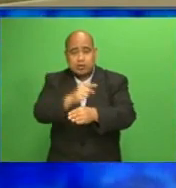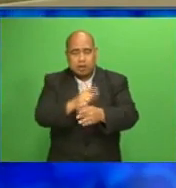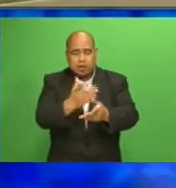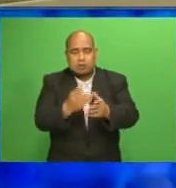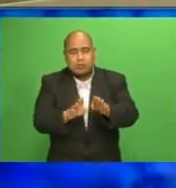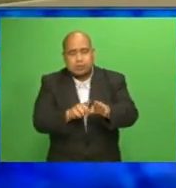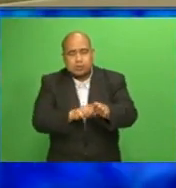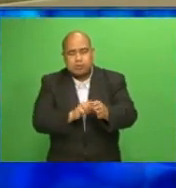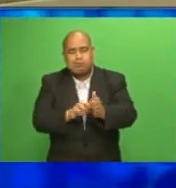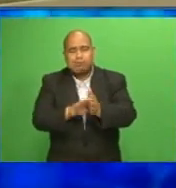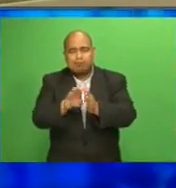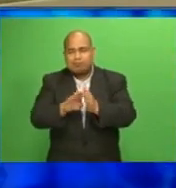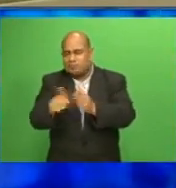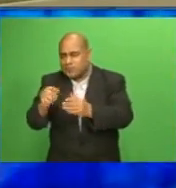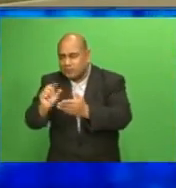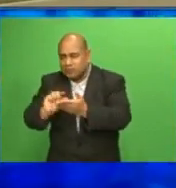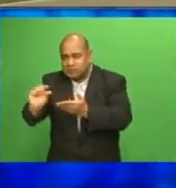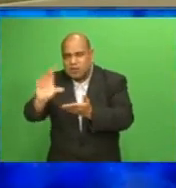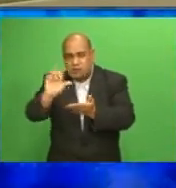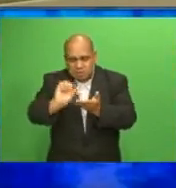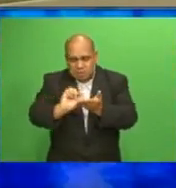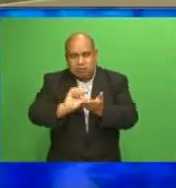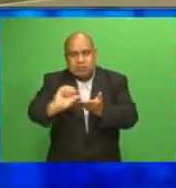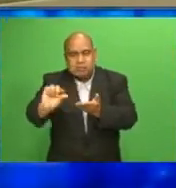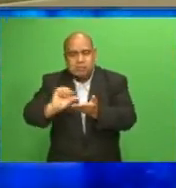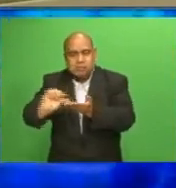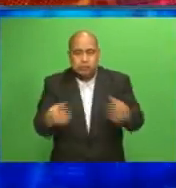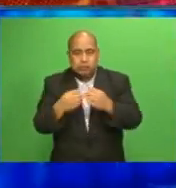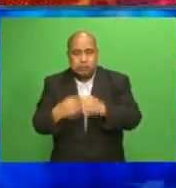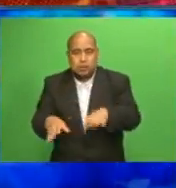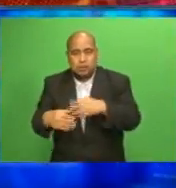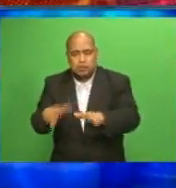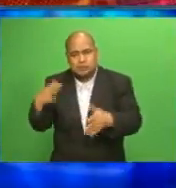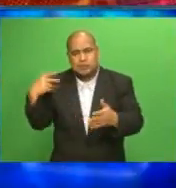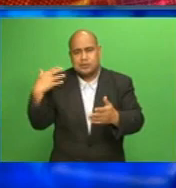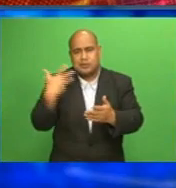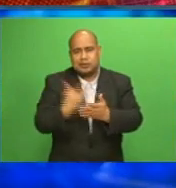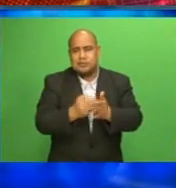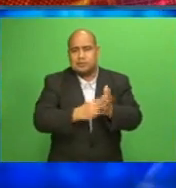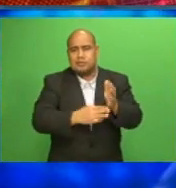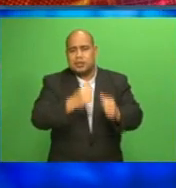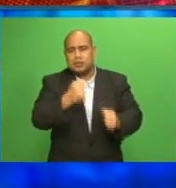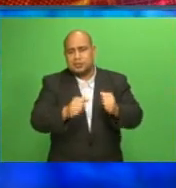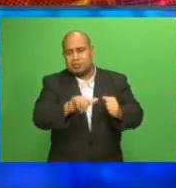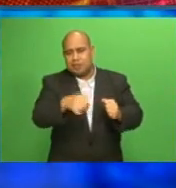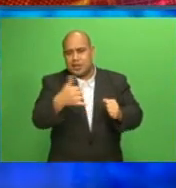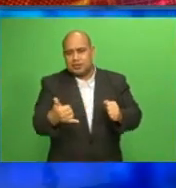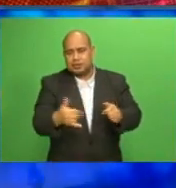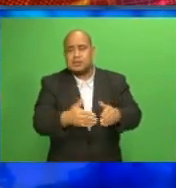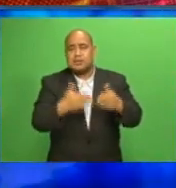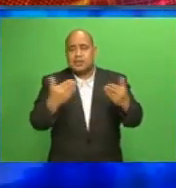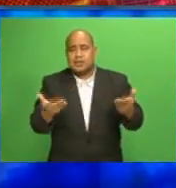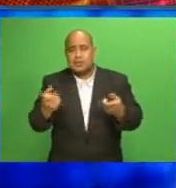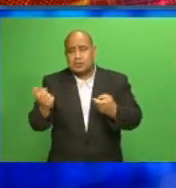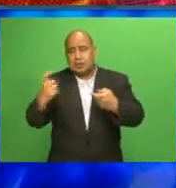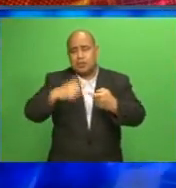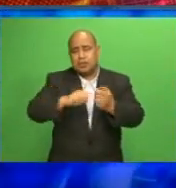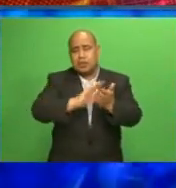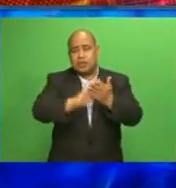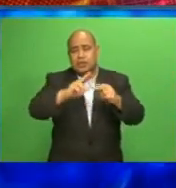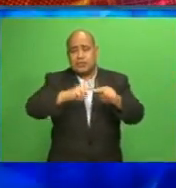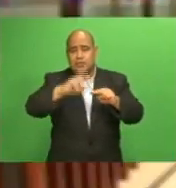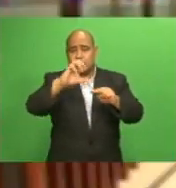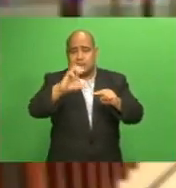plan to accelerate its focus on large stores and online sales. We now join Shoran from HFC Bank with the latest from the money